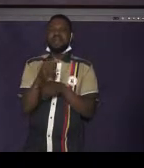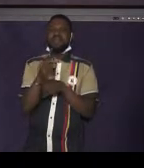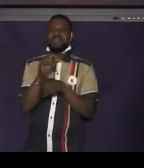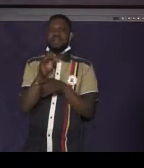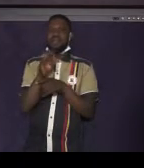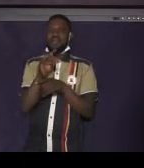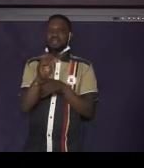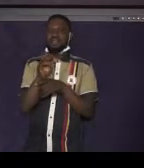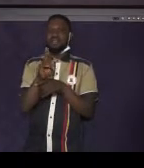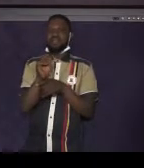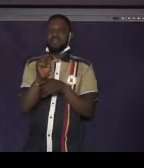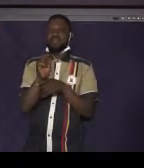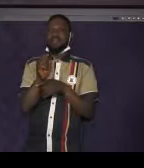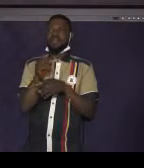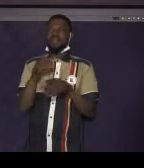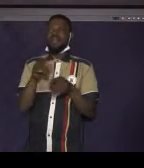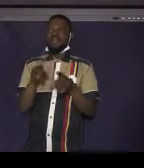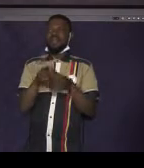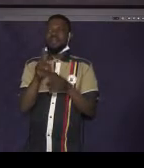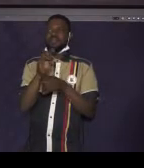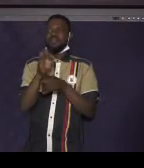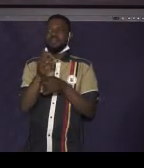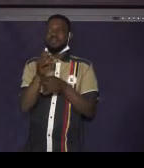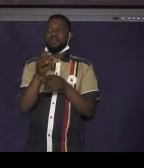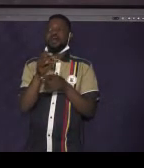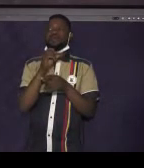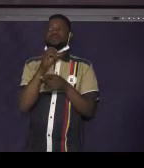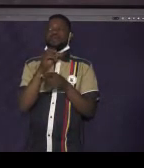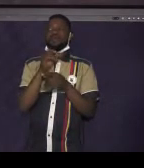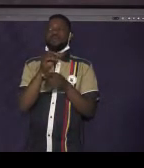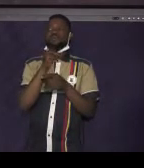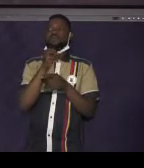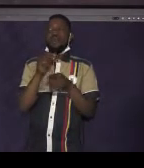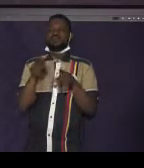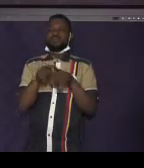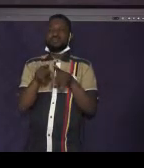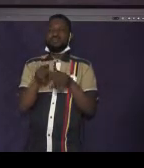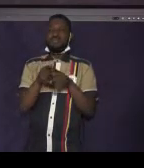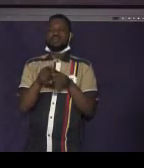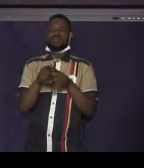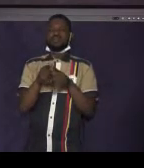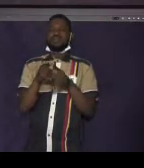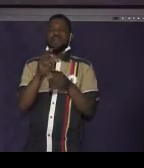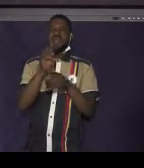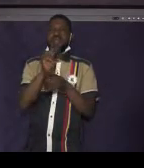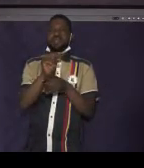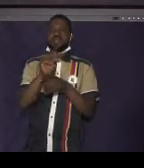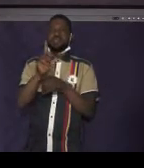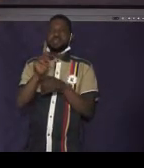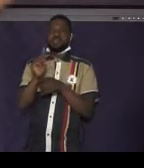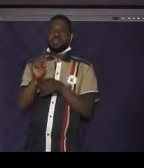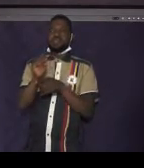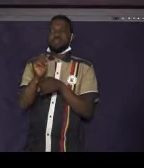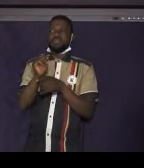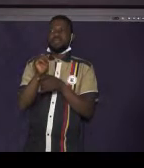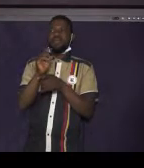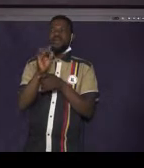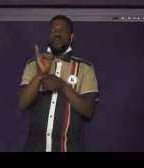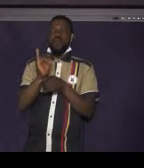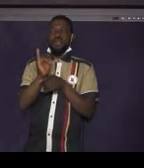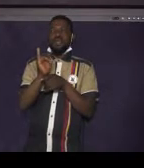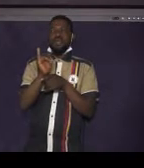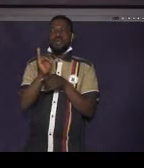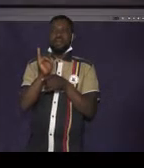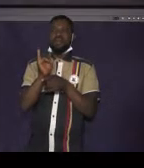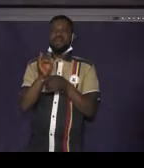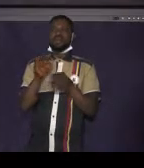letters. Unlike terms do not have the same letters attached. This one has n, this one has t, this one has